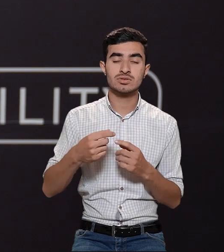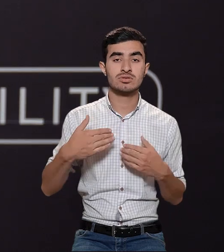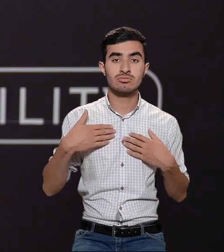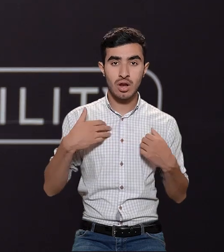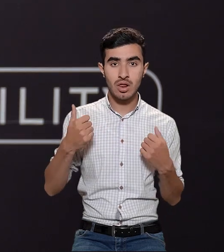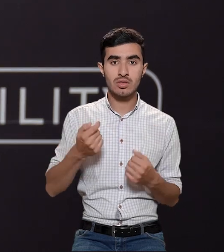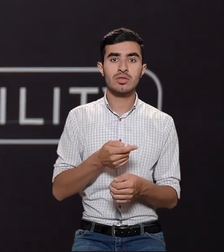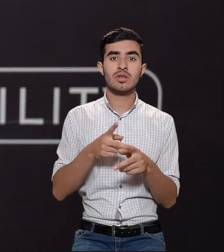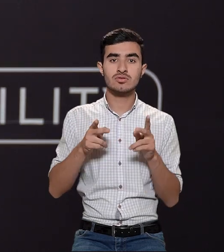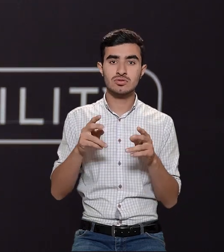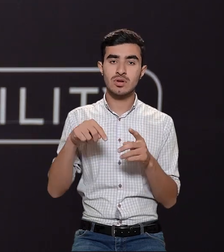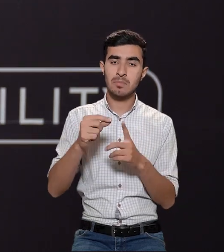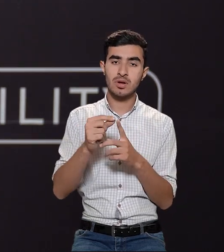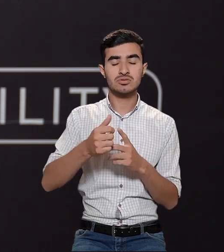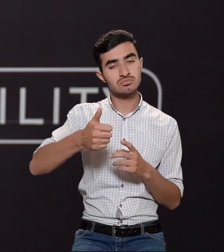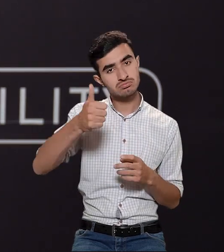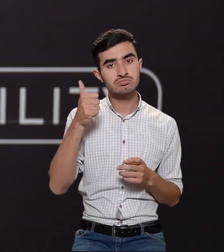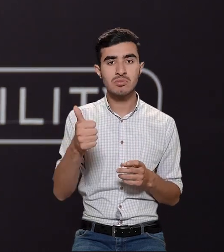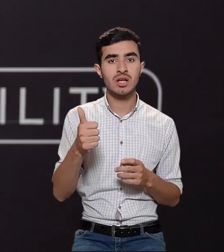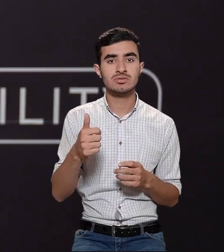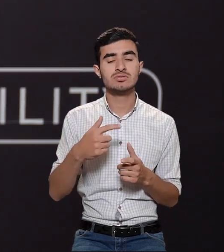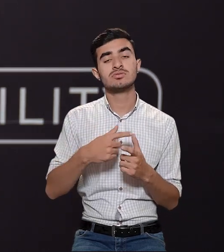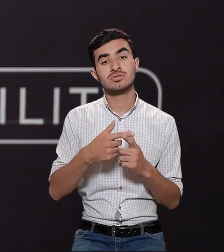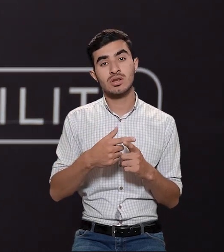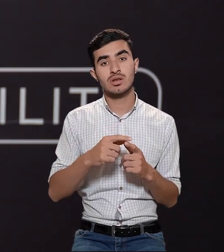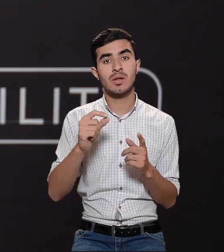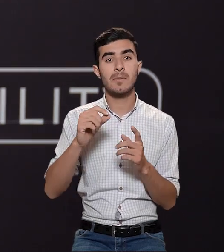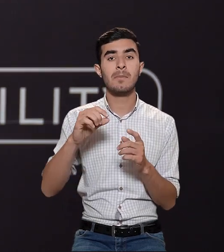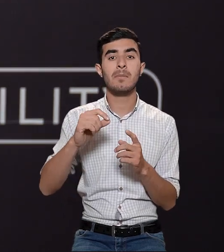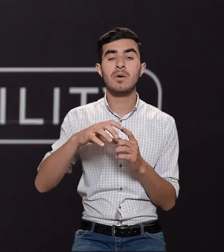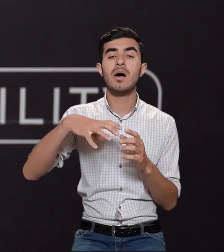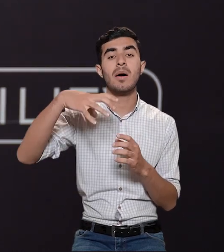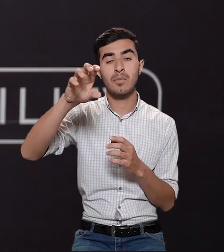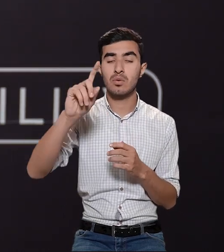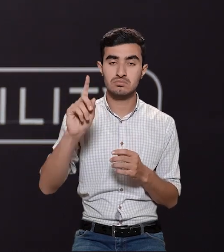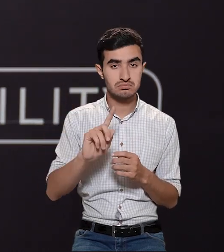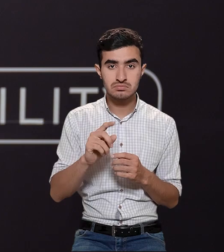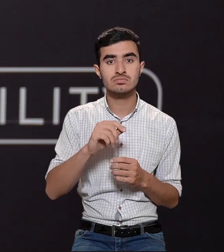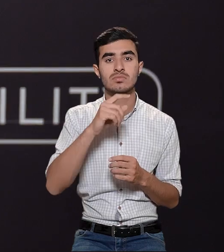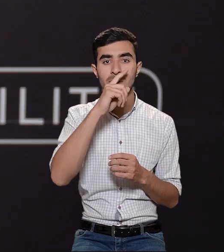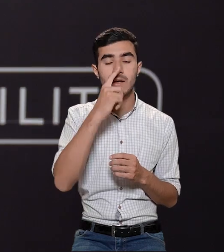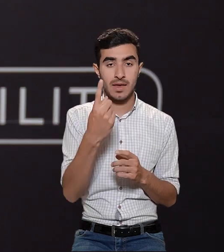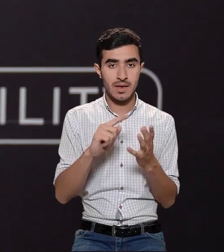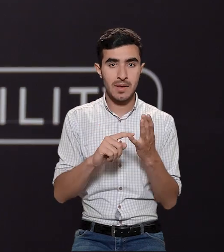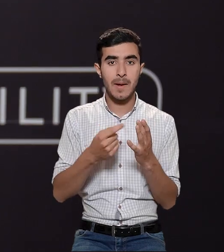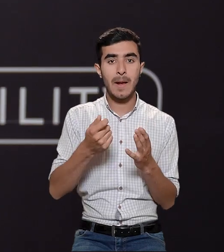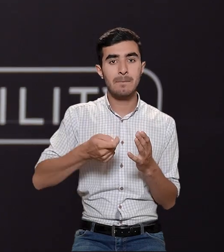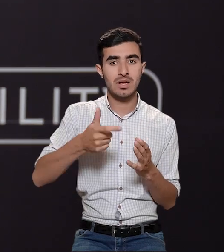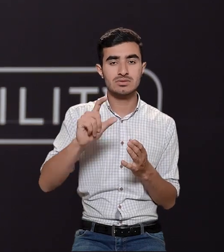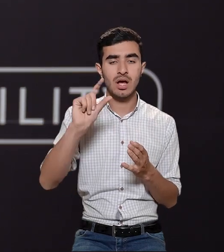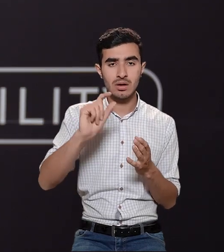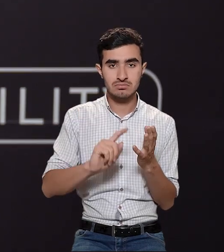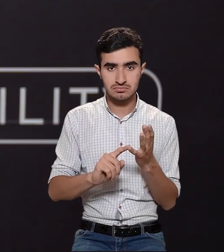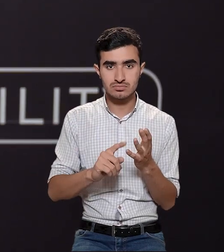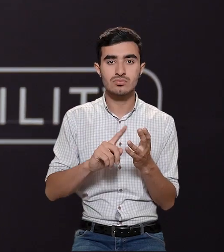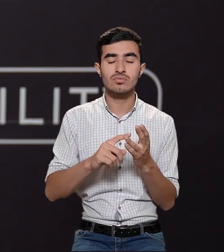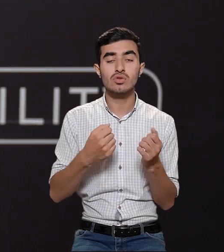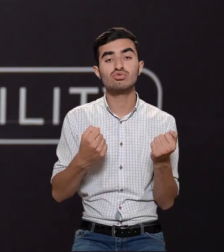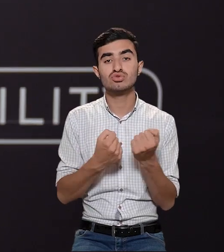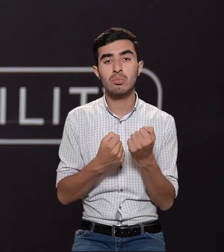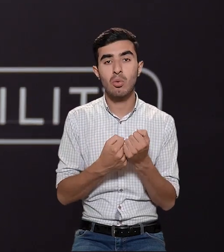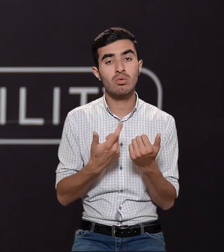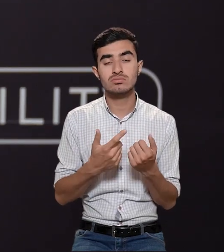Pakistan is much better than getting the treatment abroad, cost-wise or support-wise, because emotional